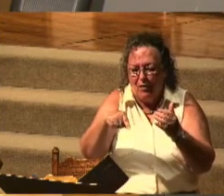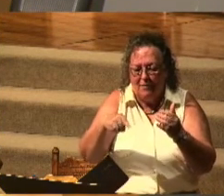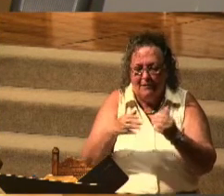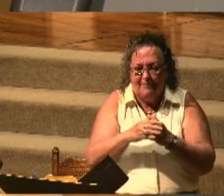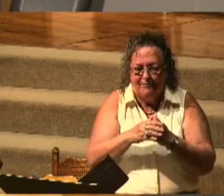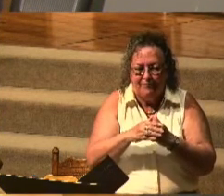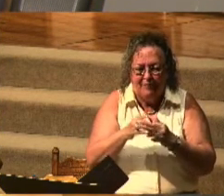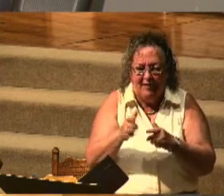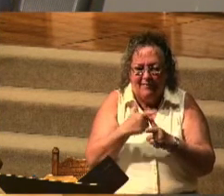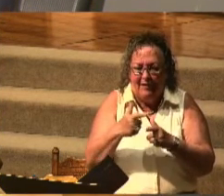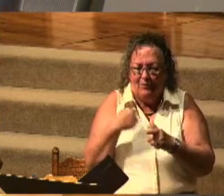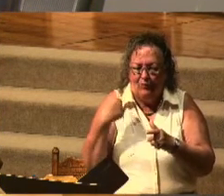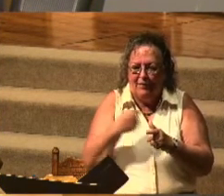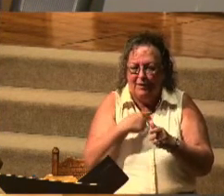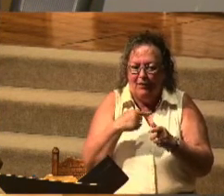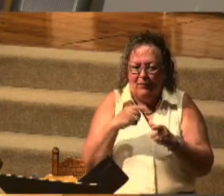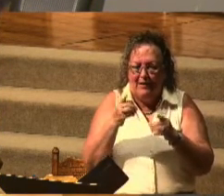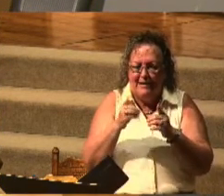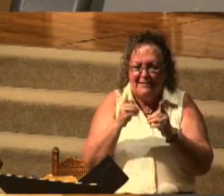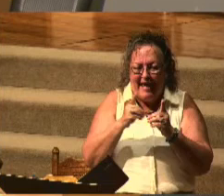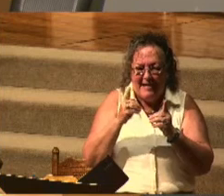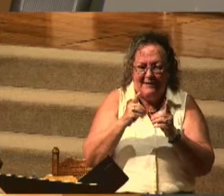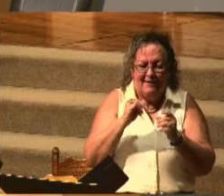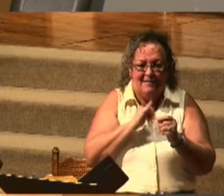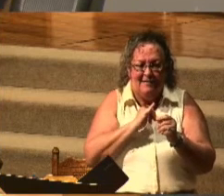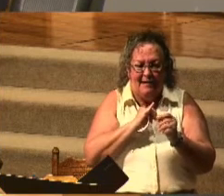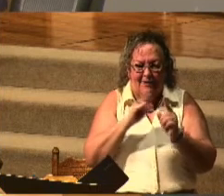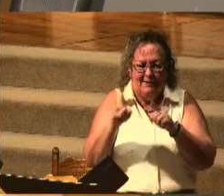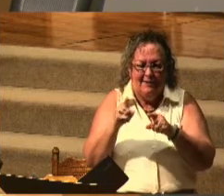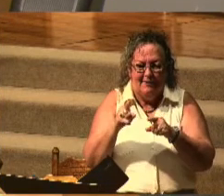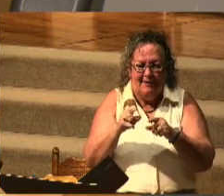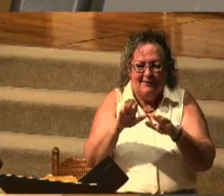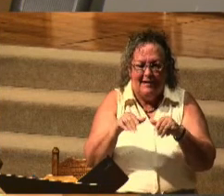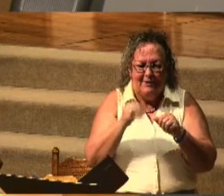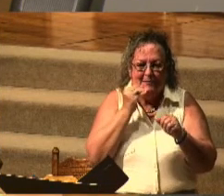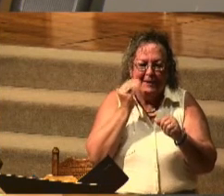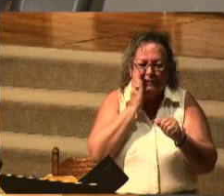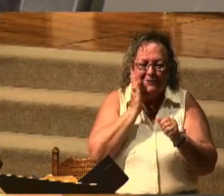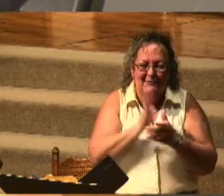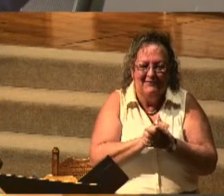And then we'd go off on a date, and I'd come back, and Yance would meet and take her back home.